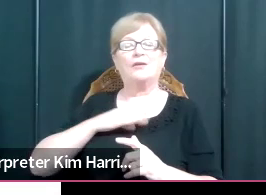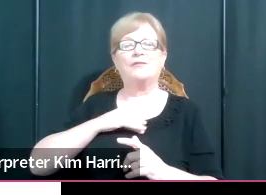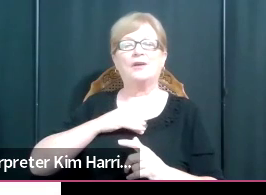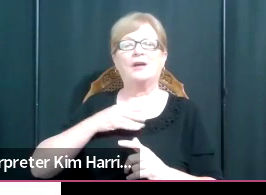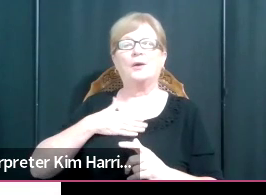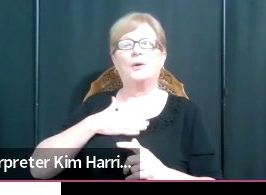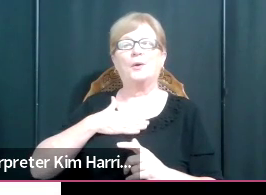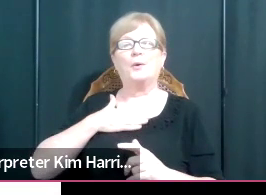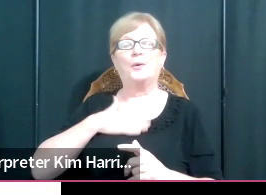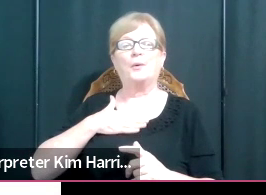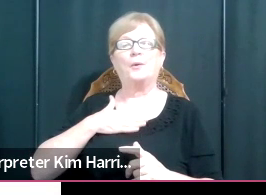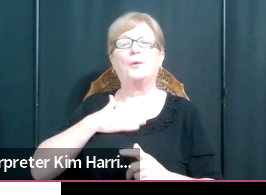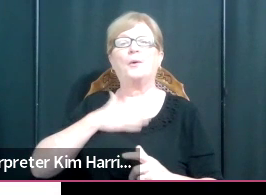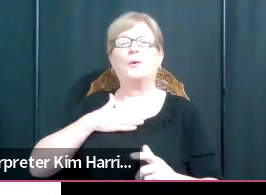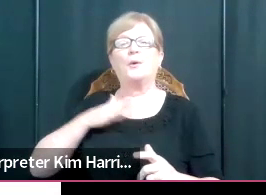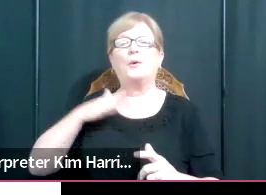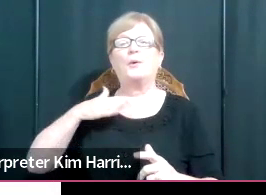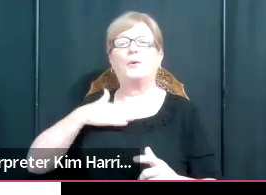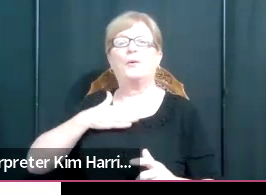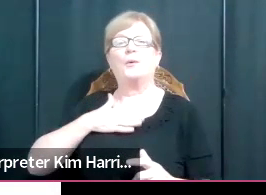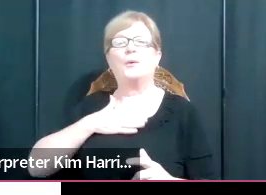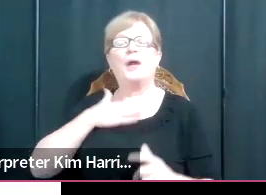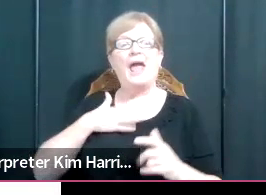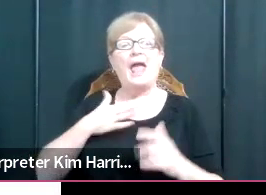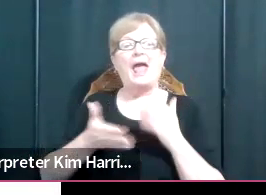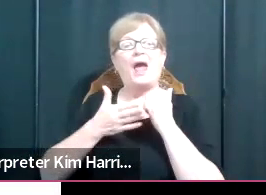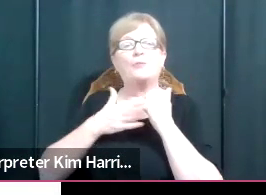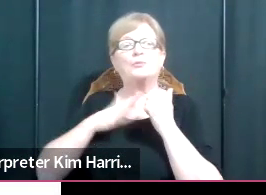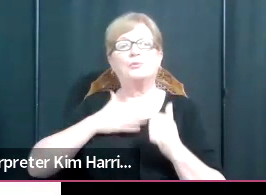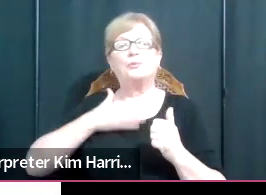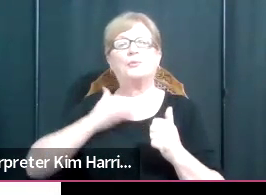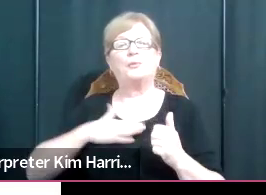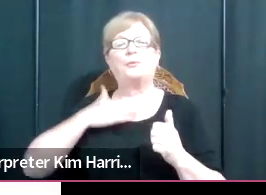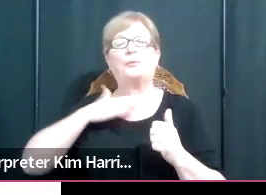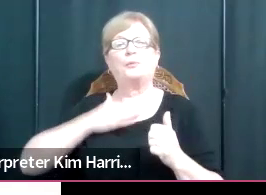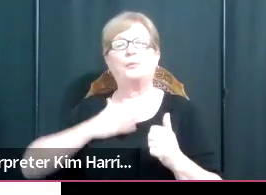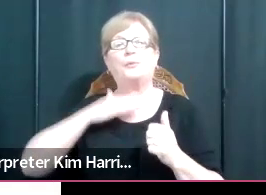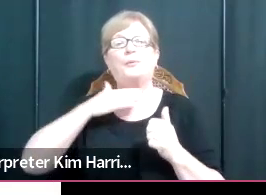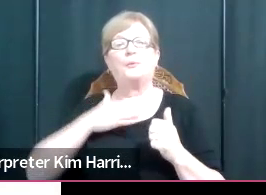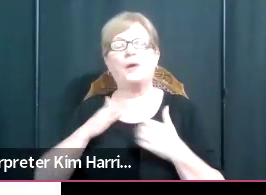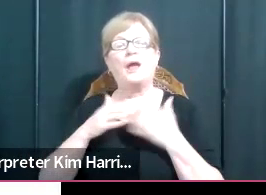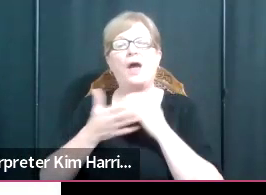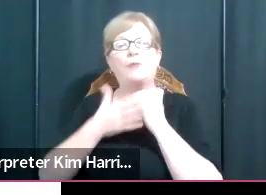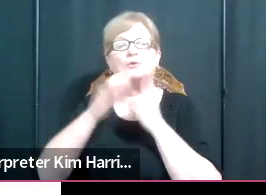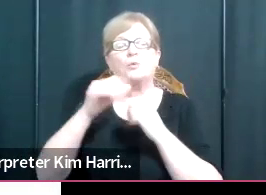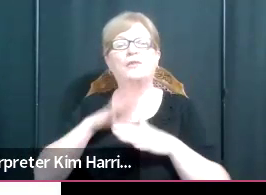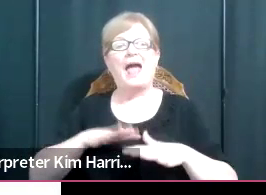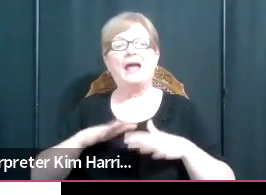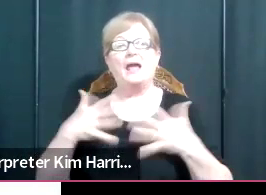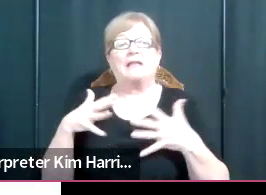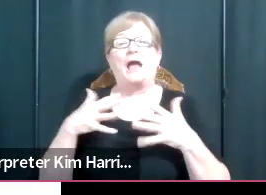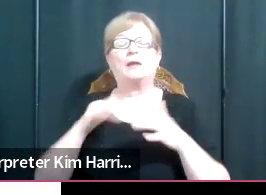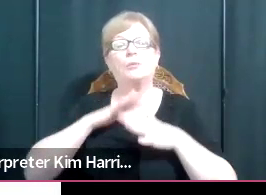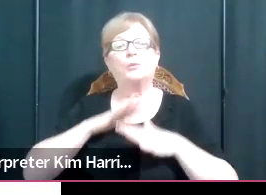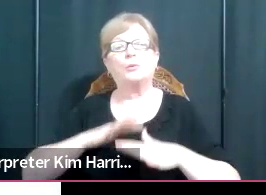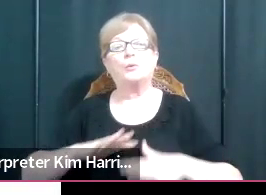nerve and help with anxiety, particularly if you're someone who experiences a